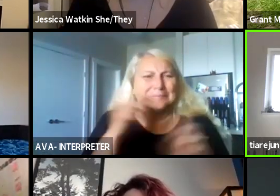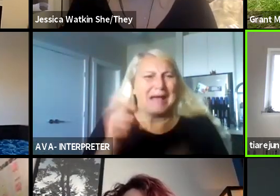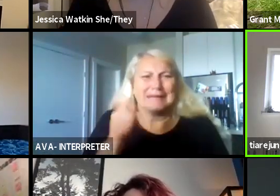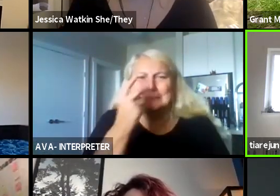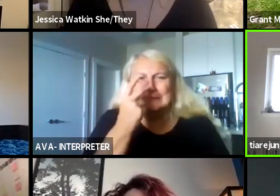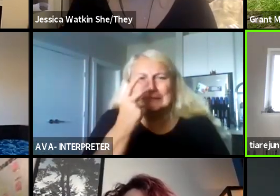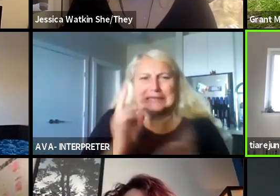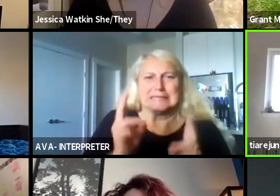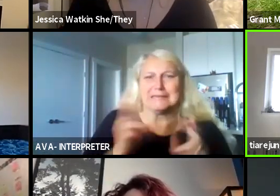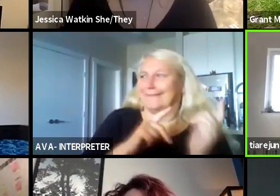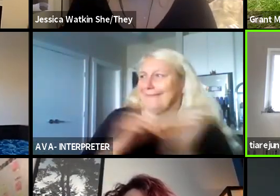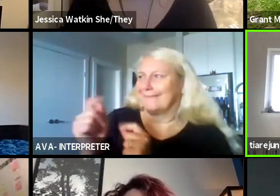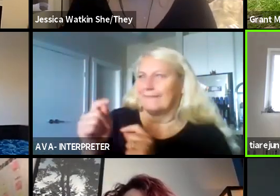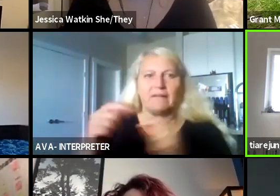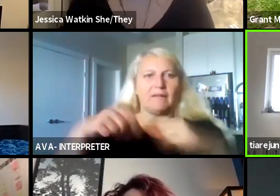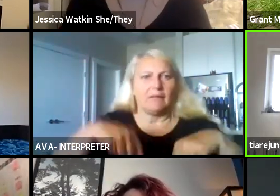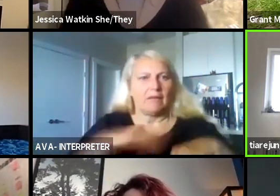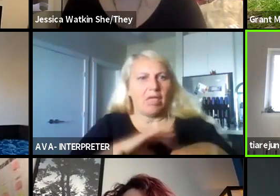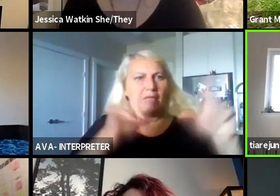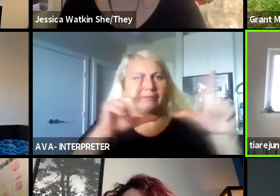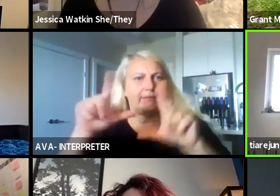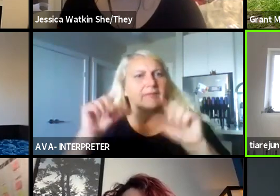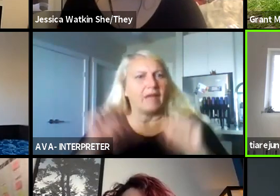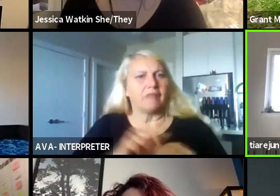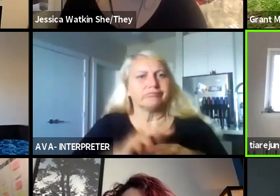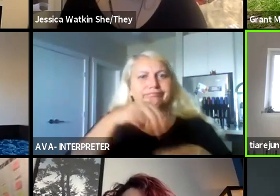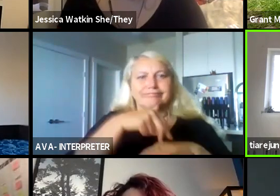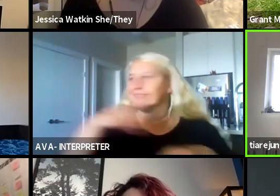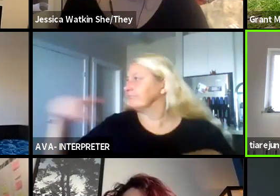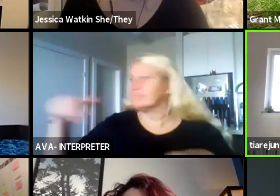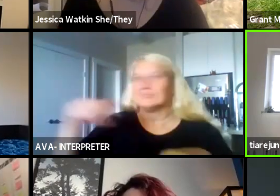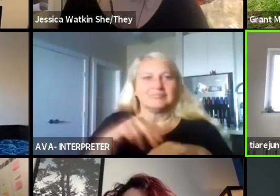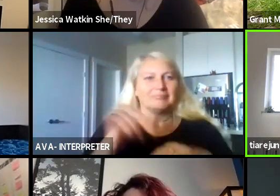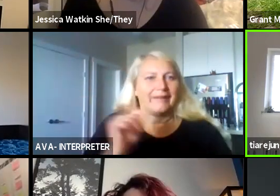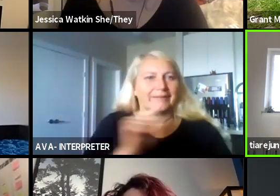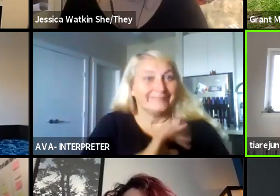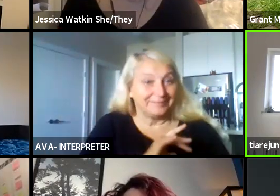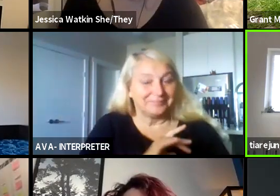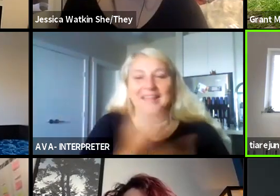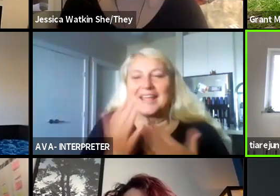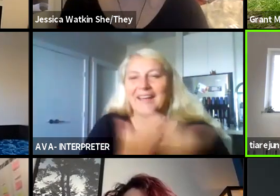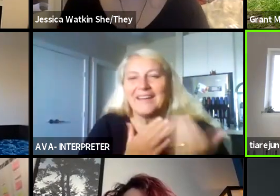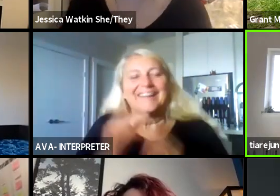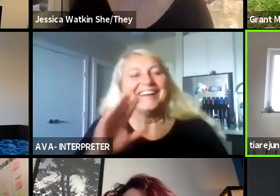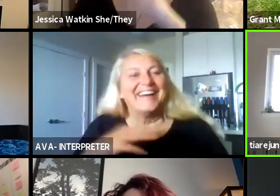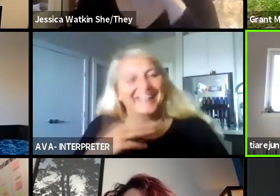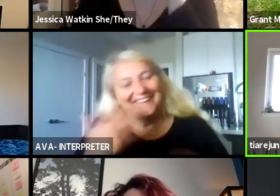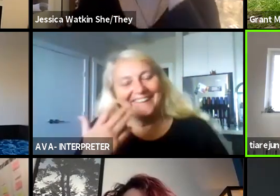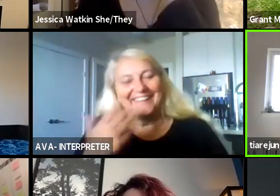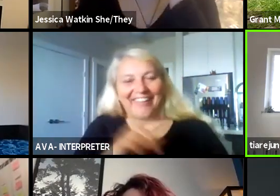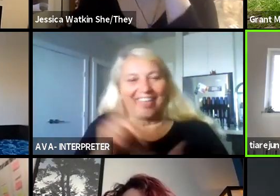and I'm also just quite grateful to be here with all of you.